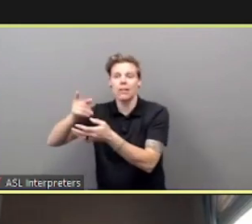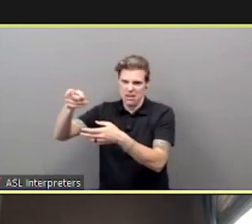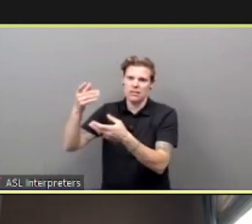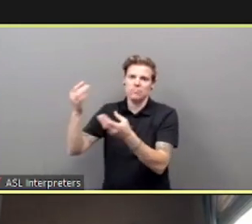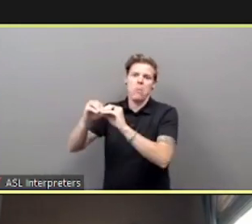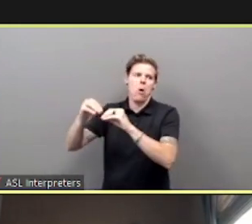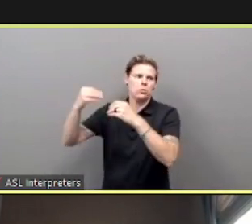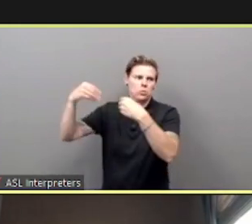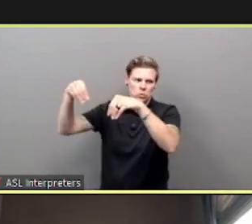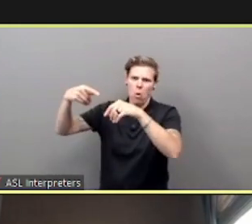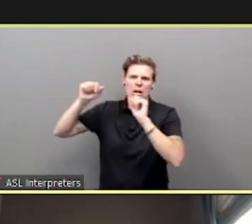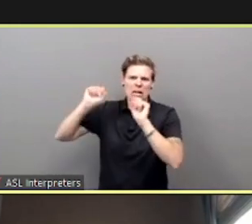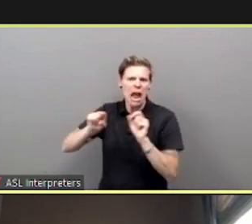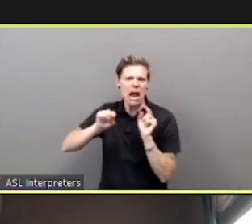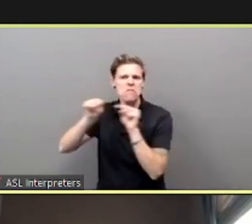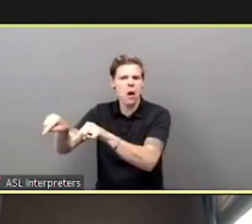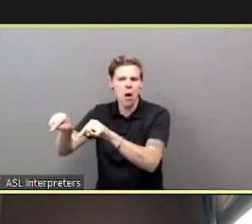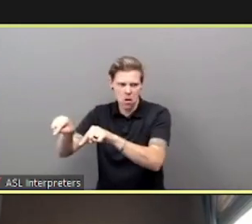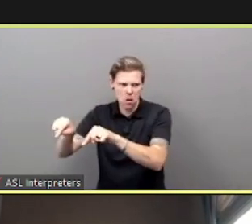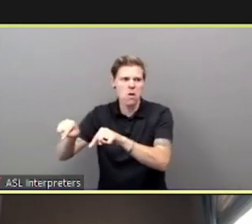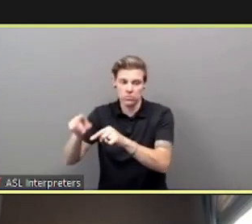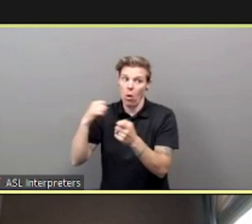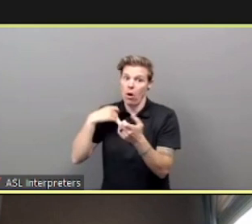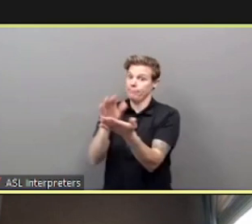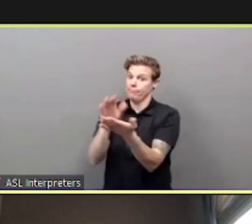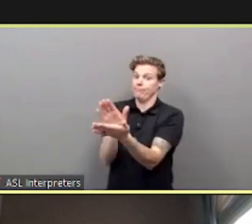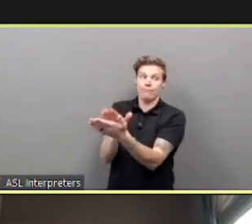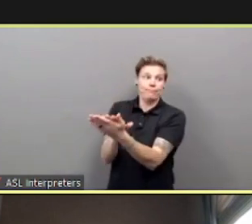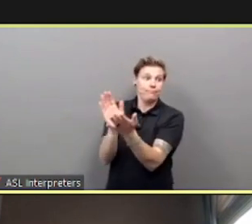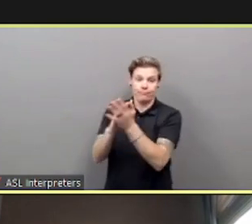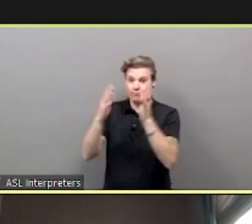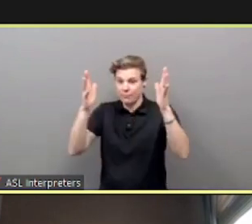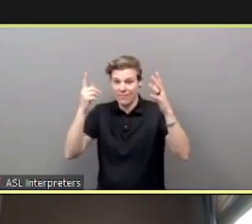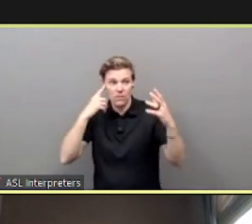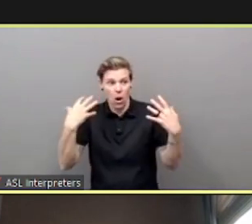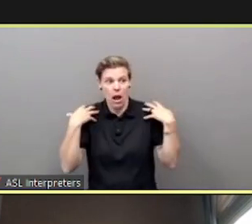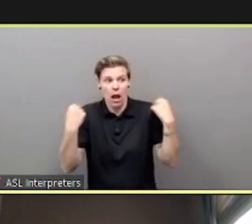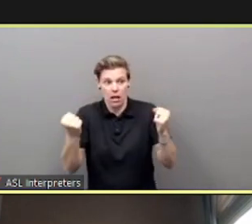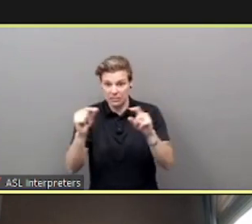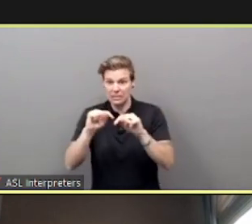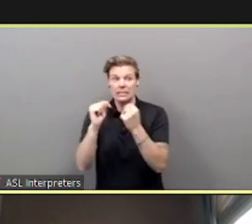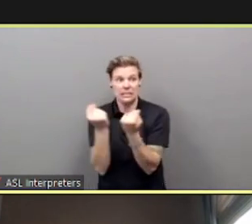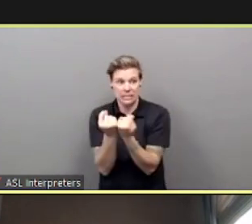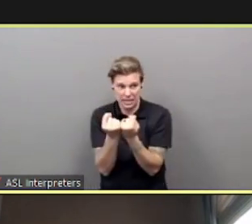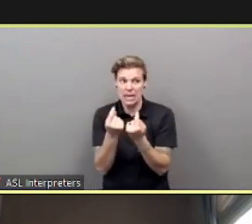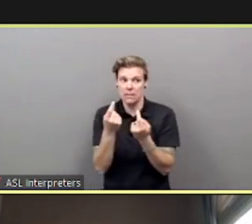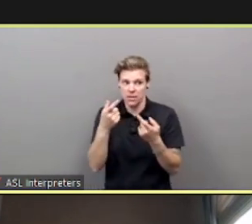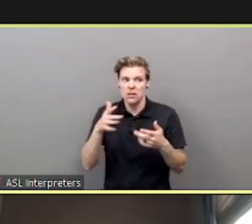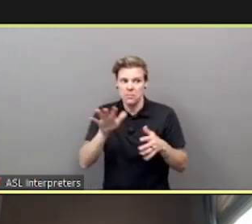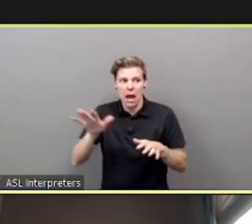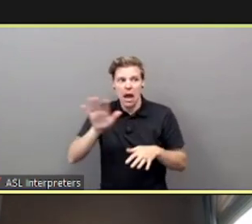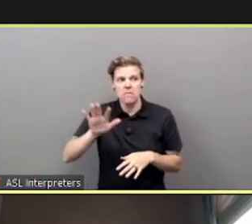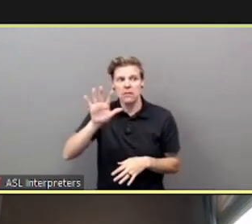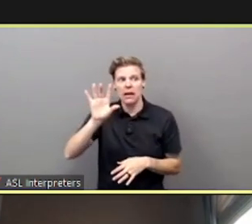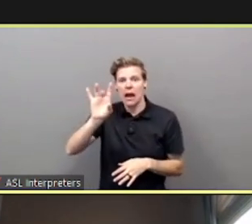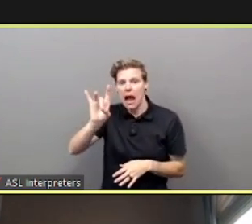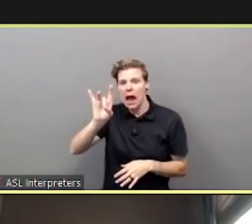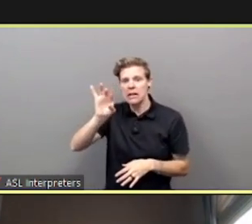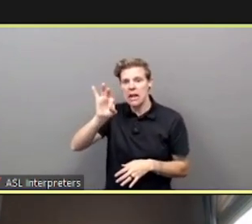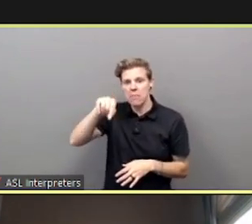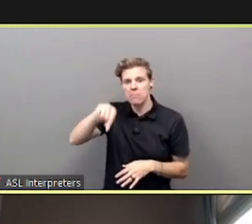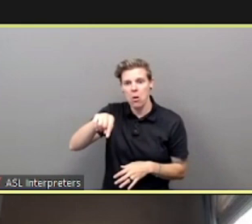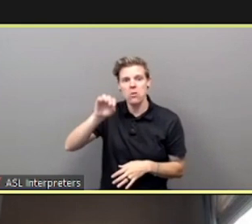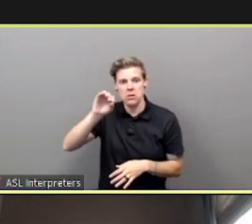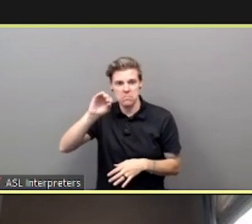Shout out to our public health team. They're giving about 8.9% of the vaccine. Thank you, federally